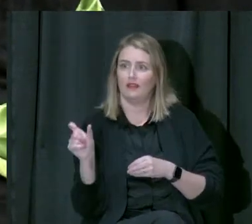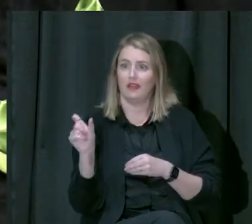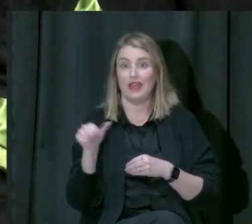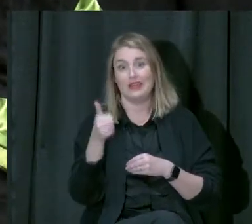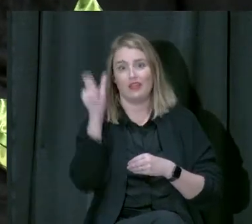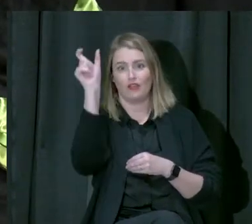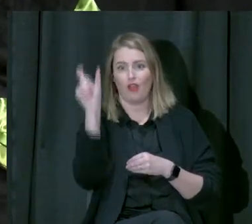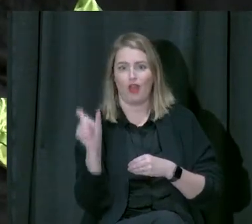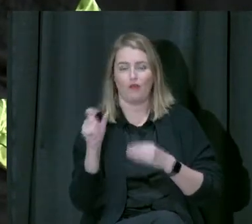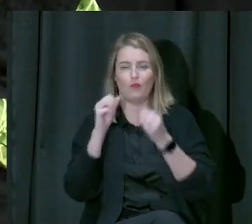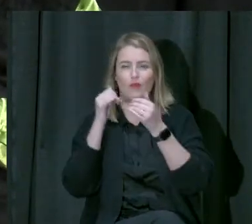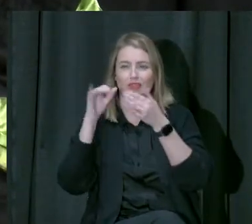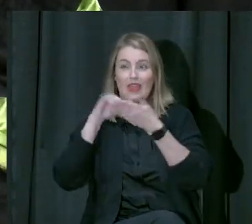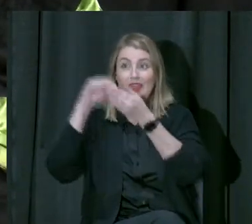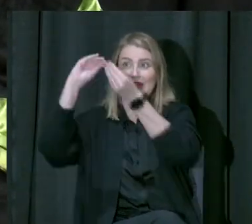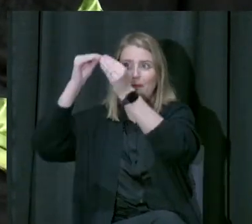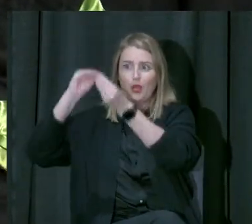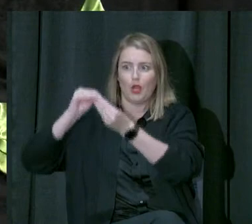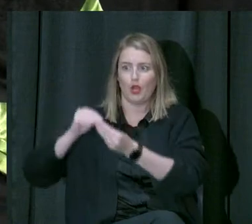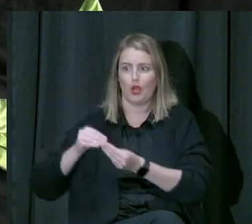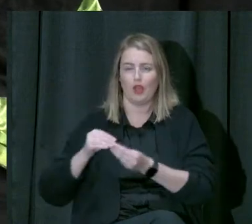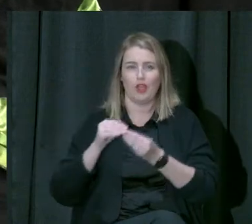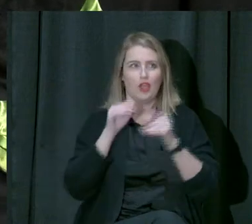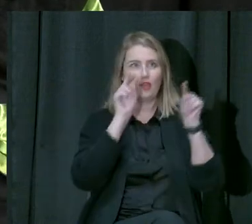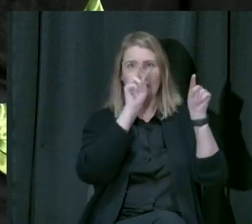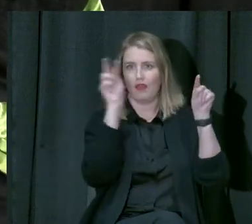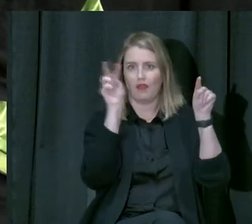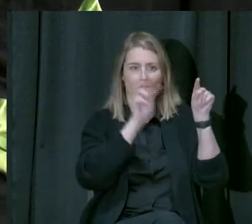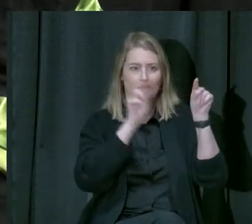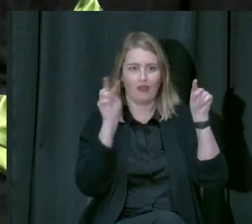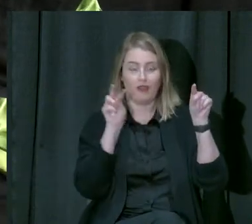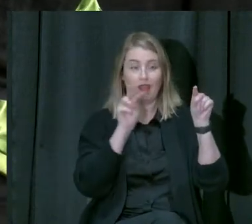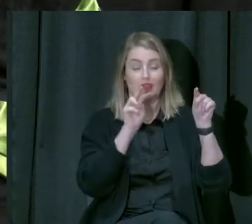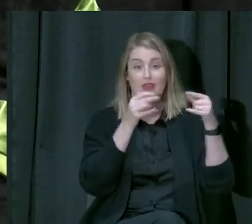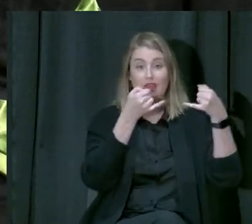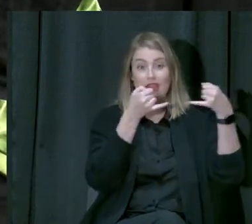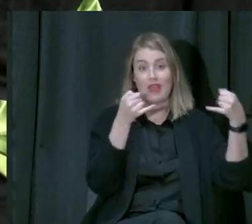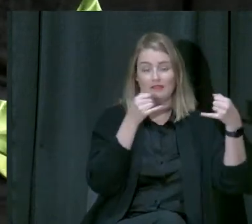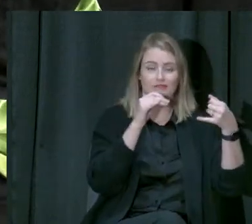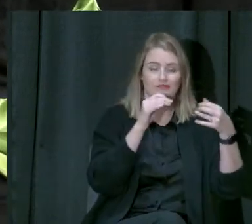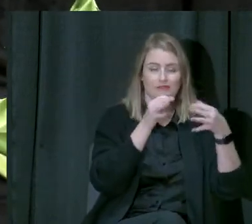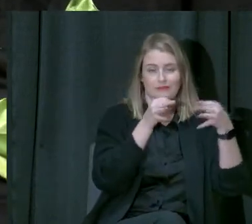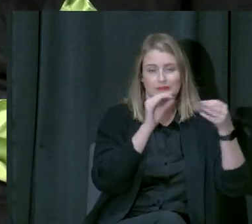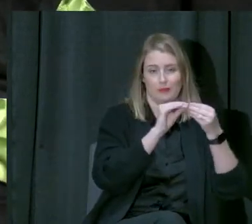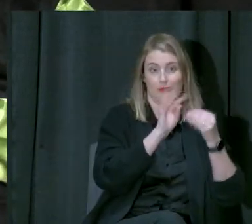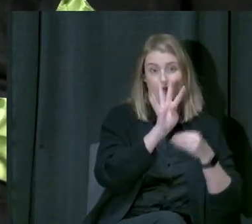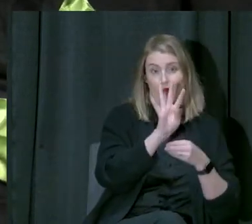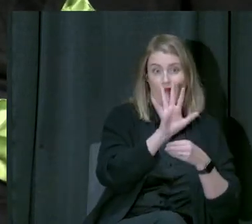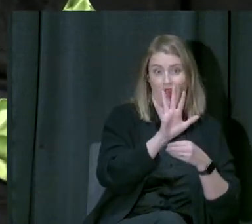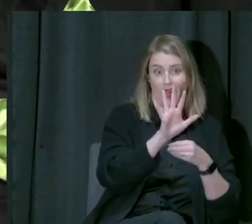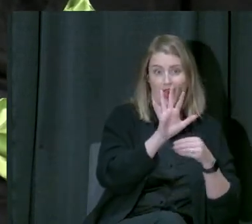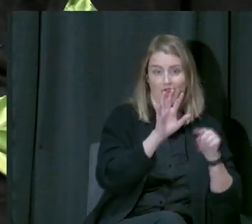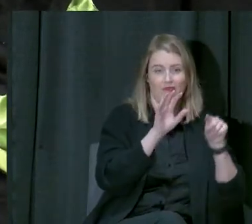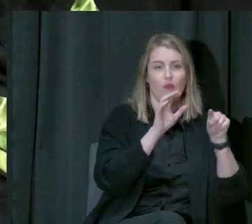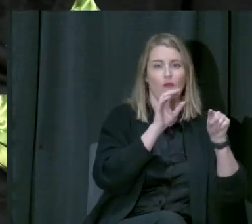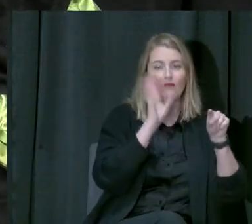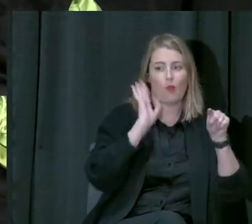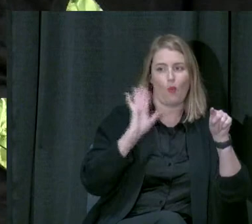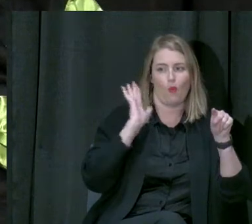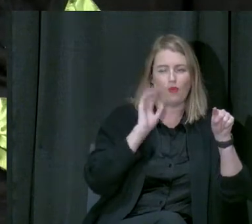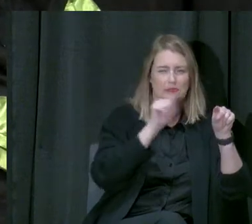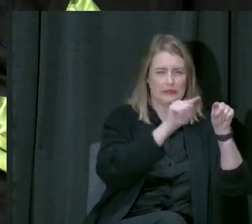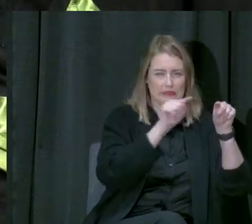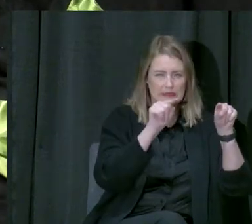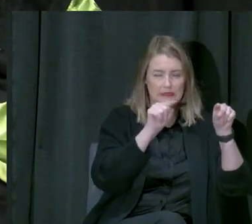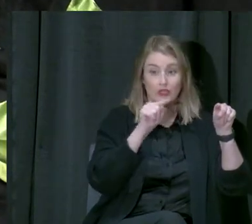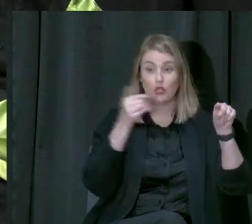now, programmatically, they can go right to line 45, know what it said in the old version, know what it says in the new version. And it's that